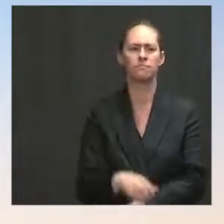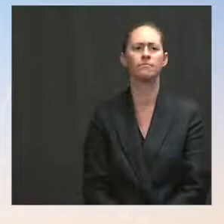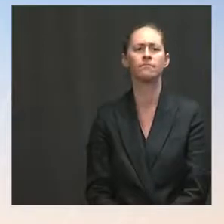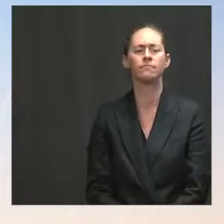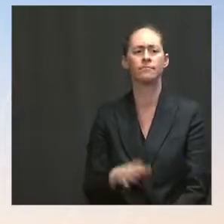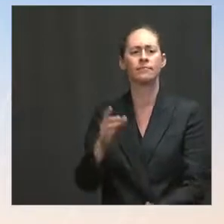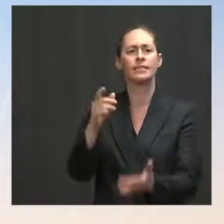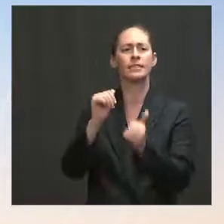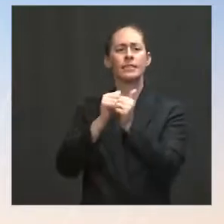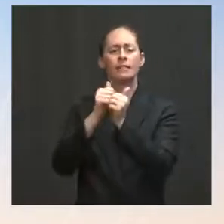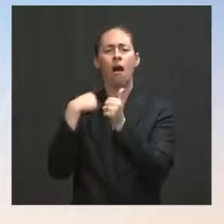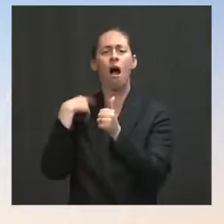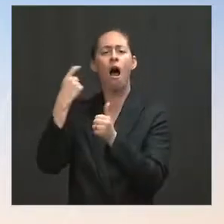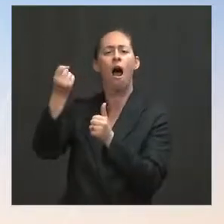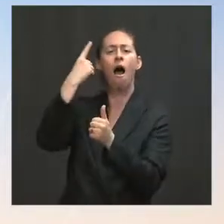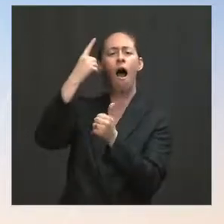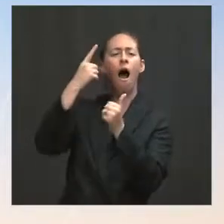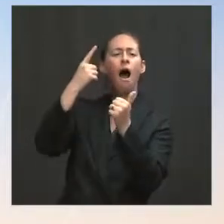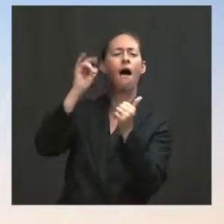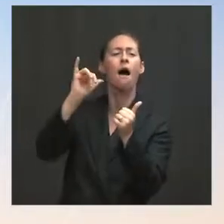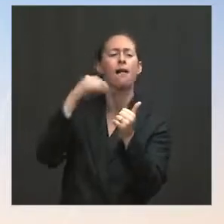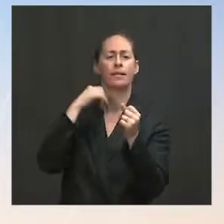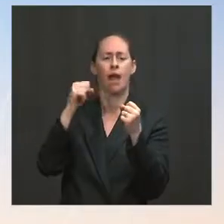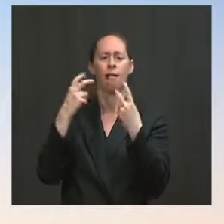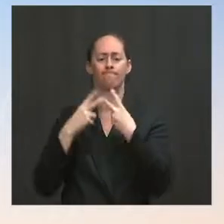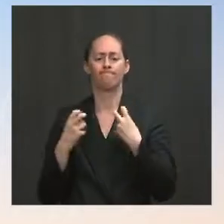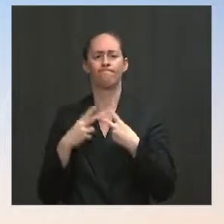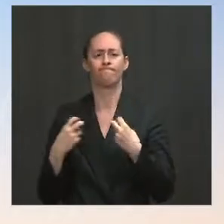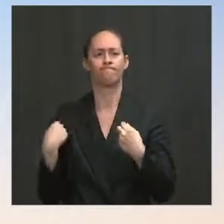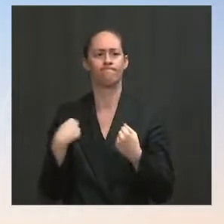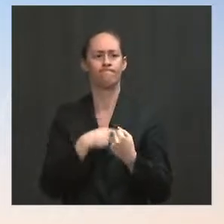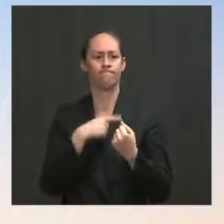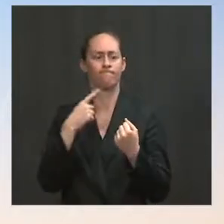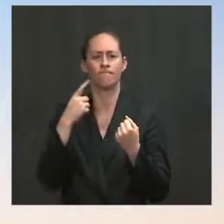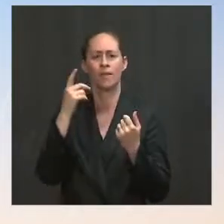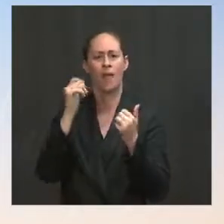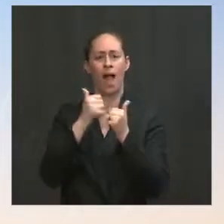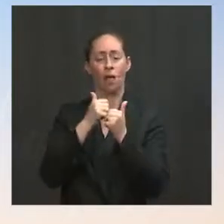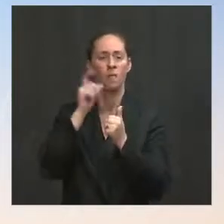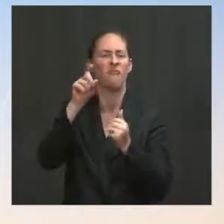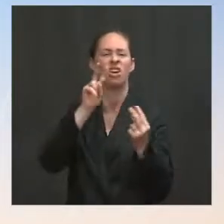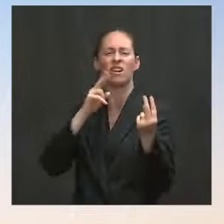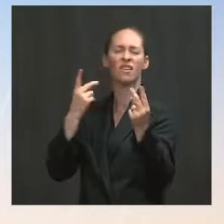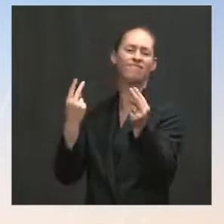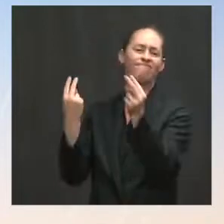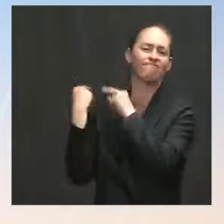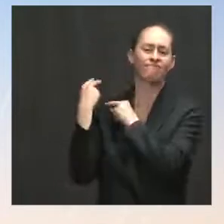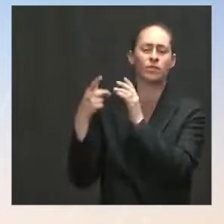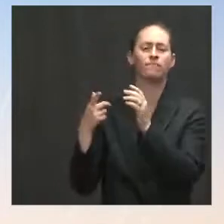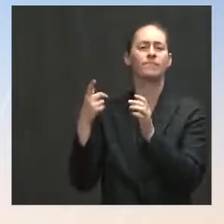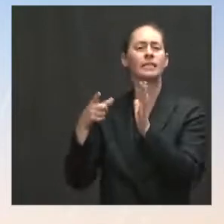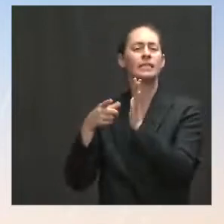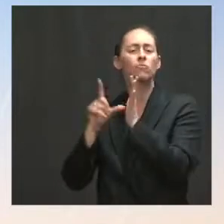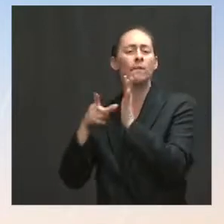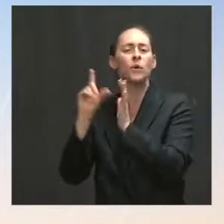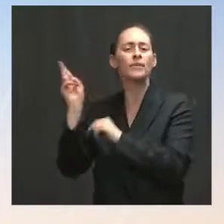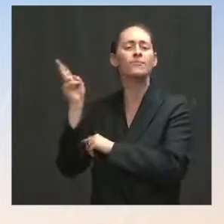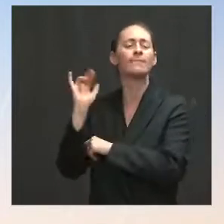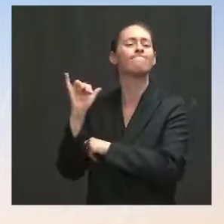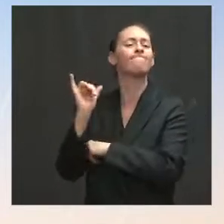or how they think of the United States. What's important to know and understand is that we have